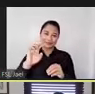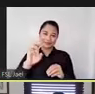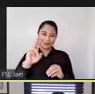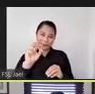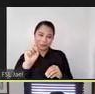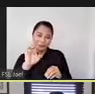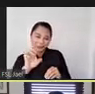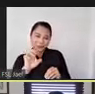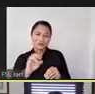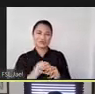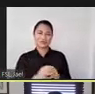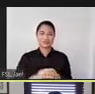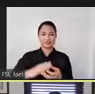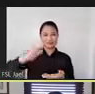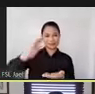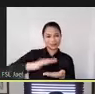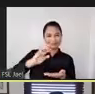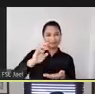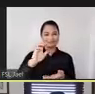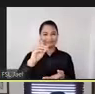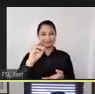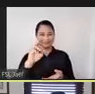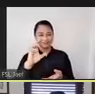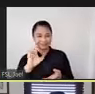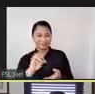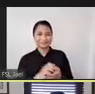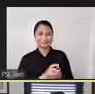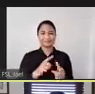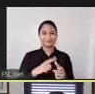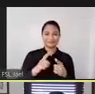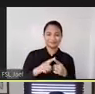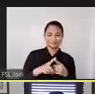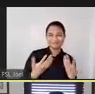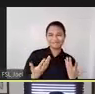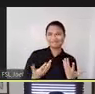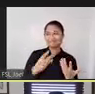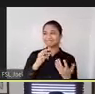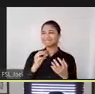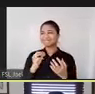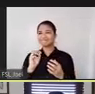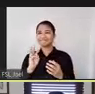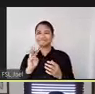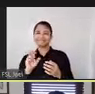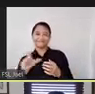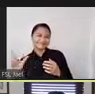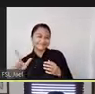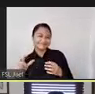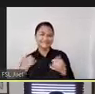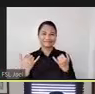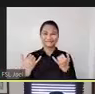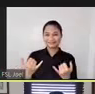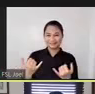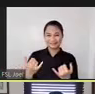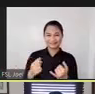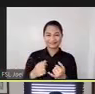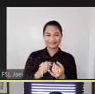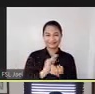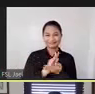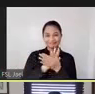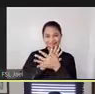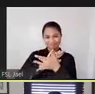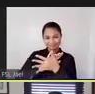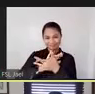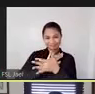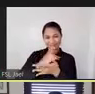with COVID-19 is still to keep proper hygiene, social distancing, and wear your masks. The same thing that